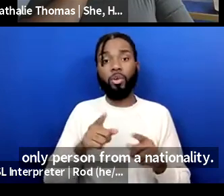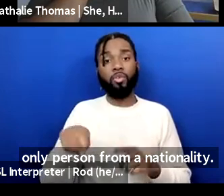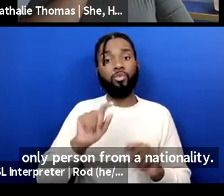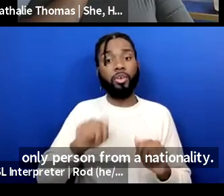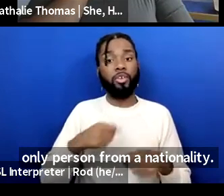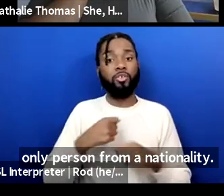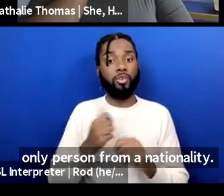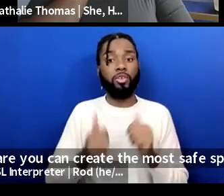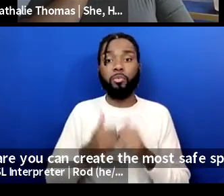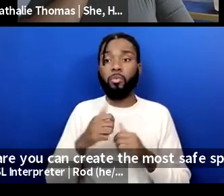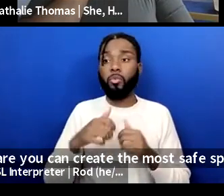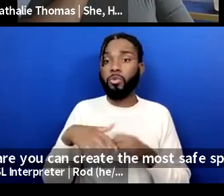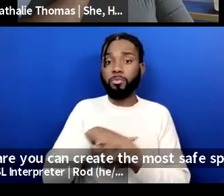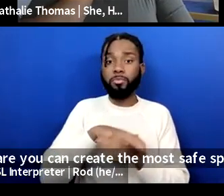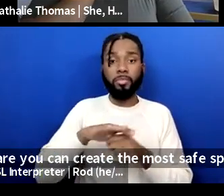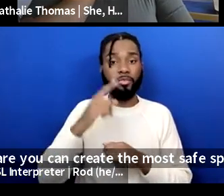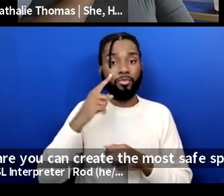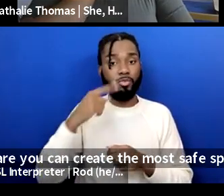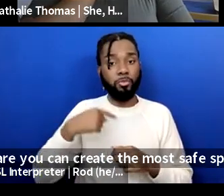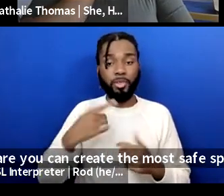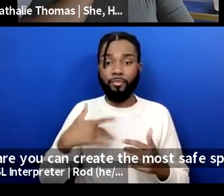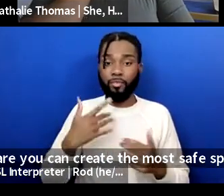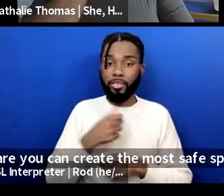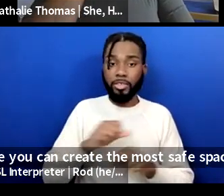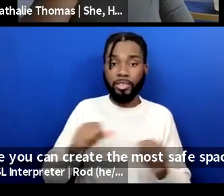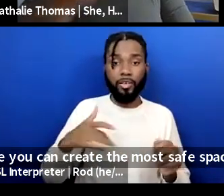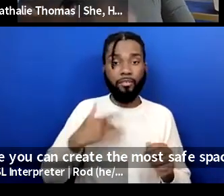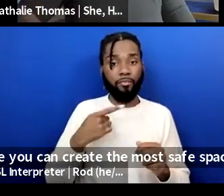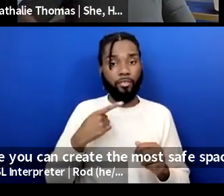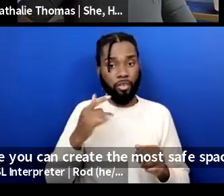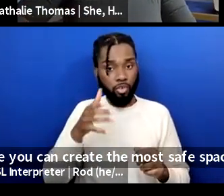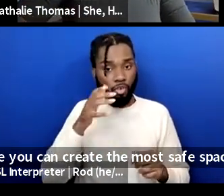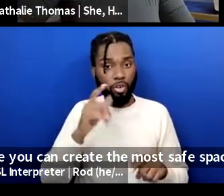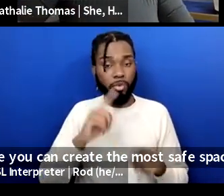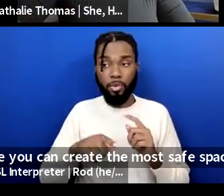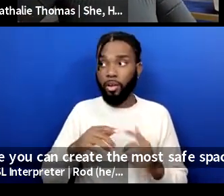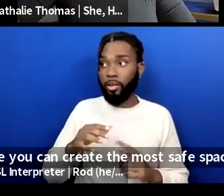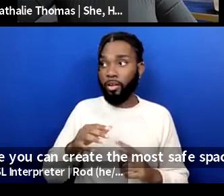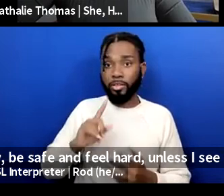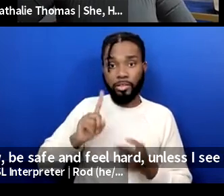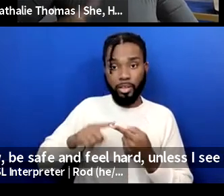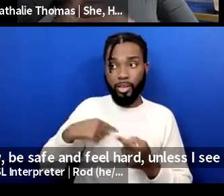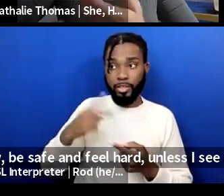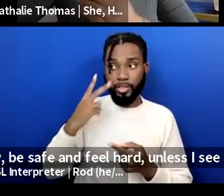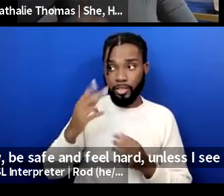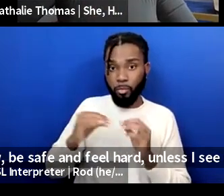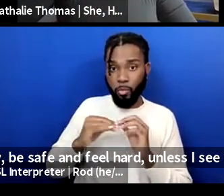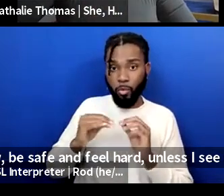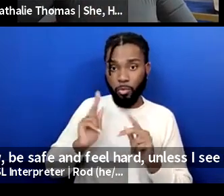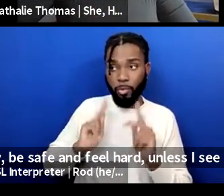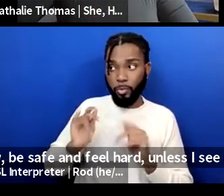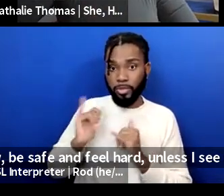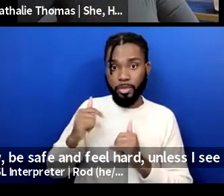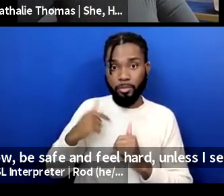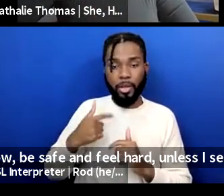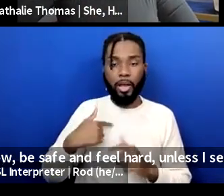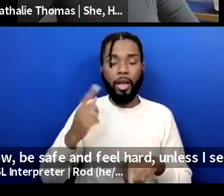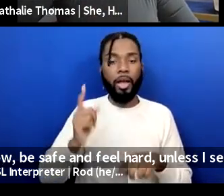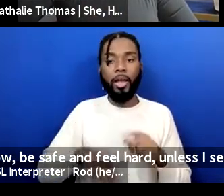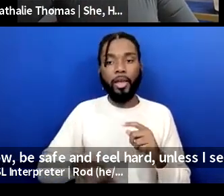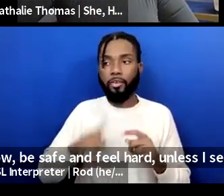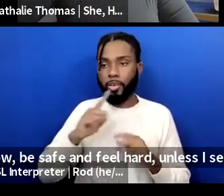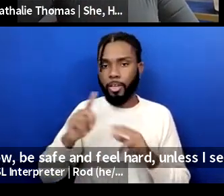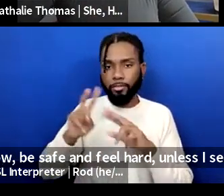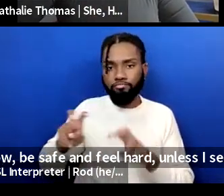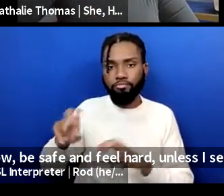safe space for me to, be safe and feel heard, unless I see more of me, I don't actually get to explore other versions of me